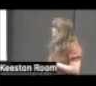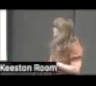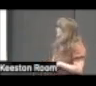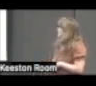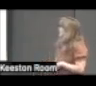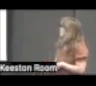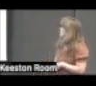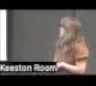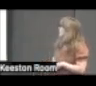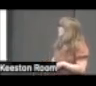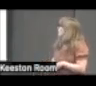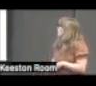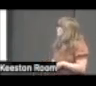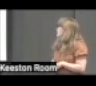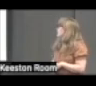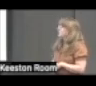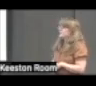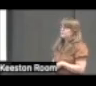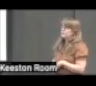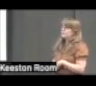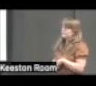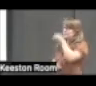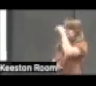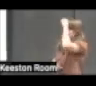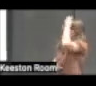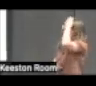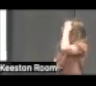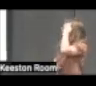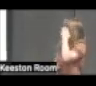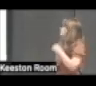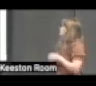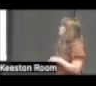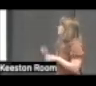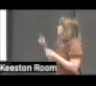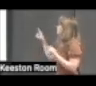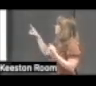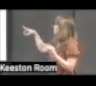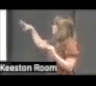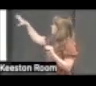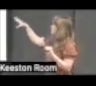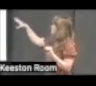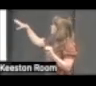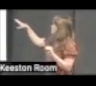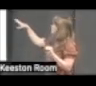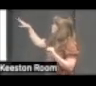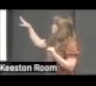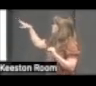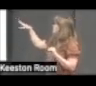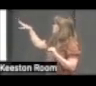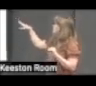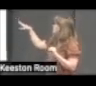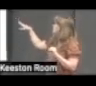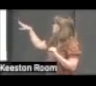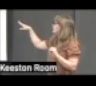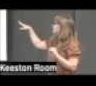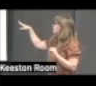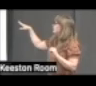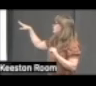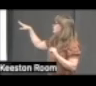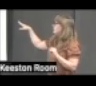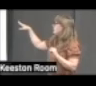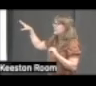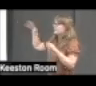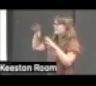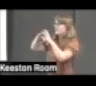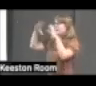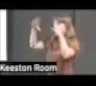area where the pandas are only now existing. So in the upper right, you'll see their historic range of the